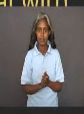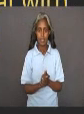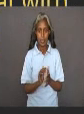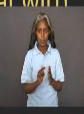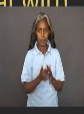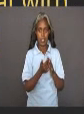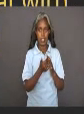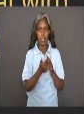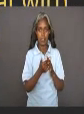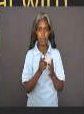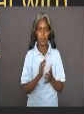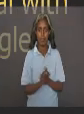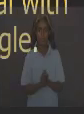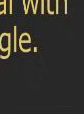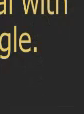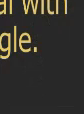Begin.